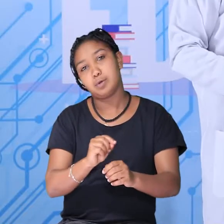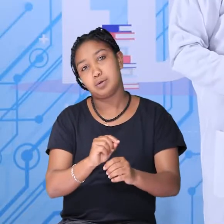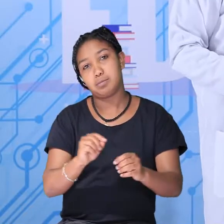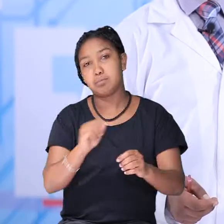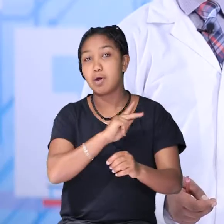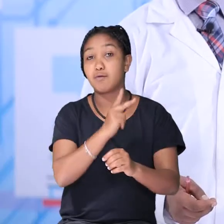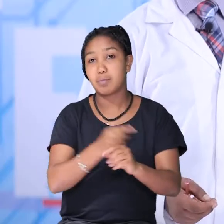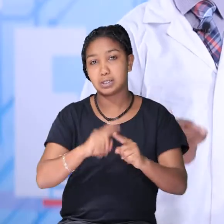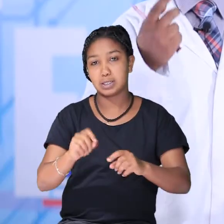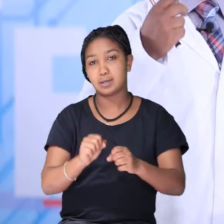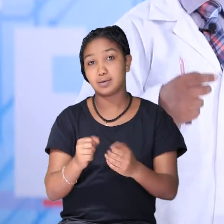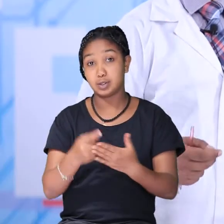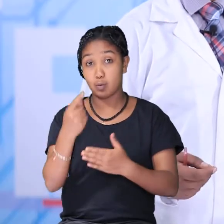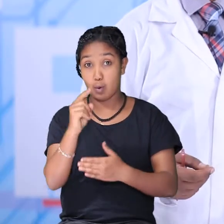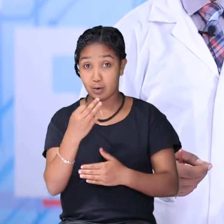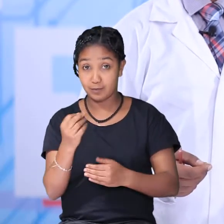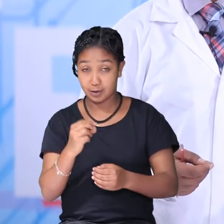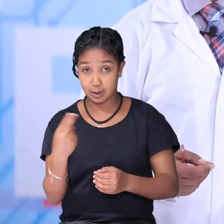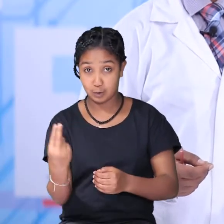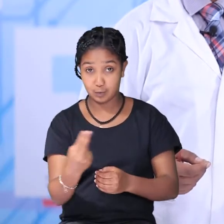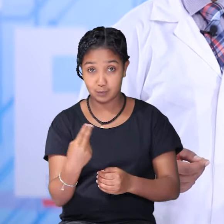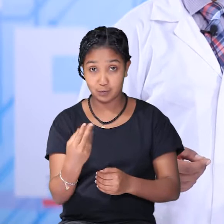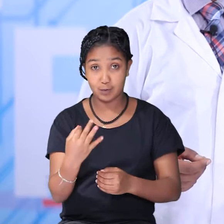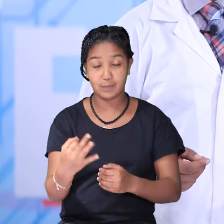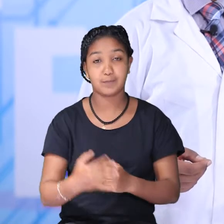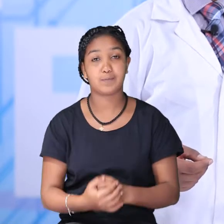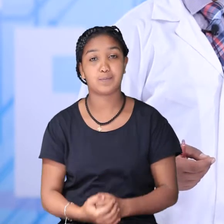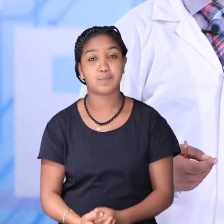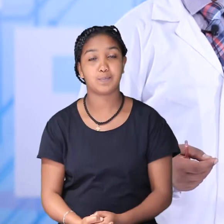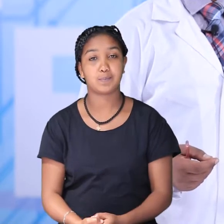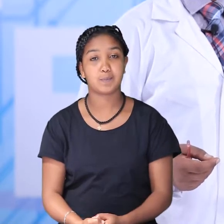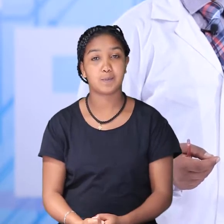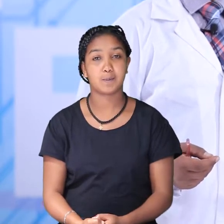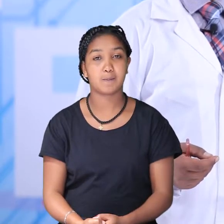stage. This is one of the useful